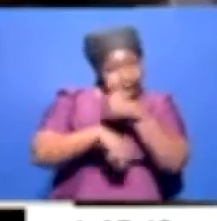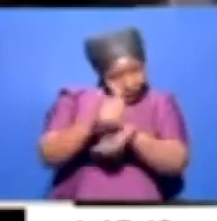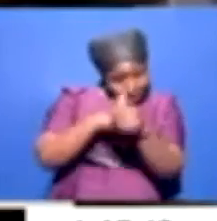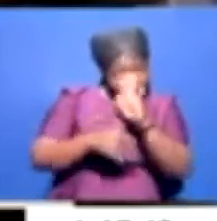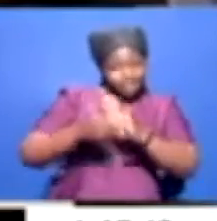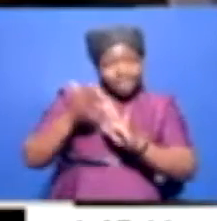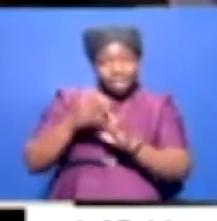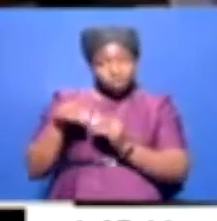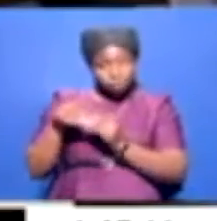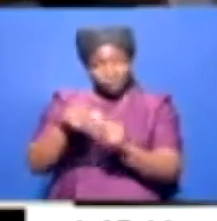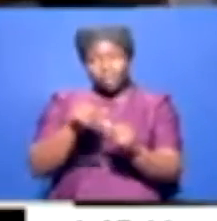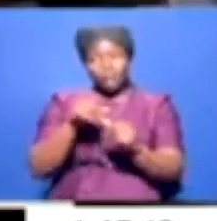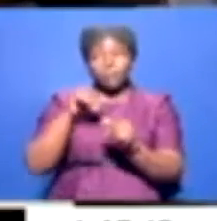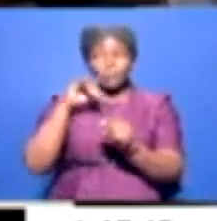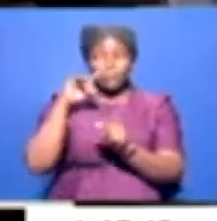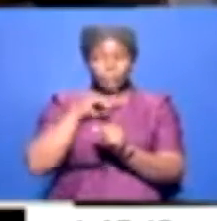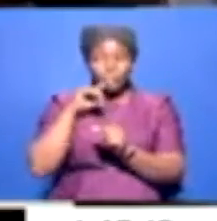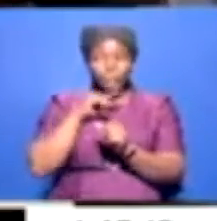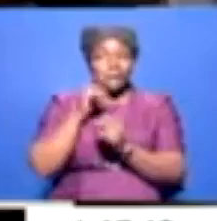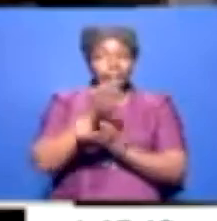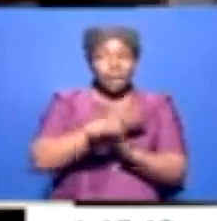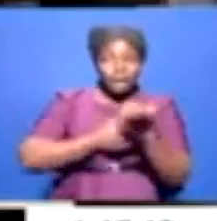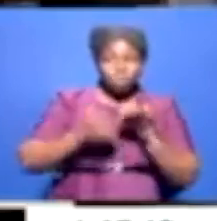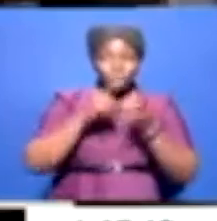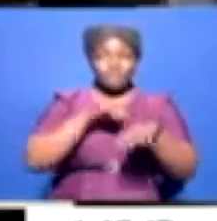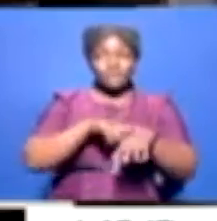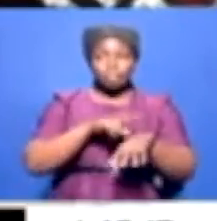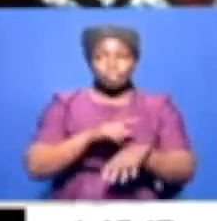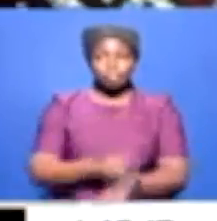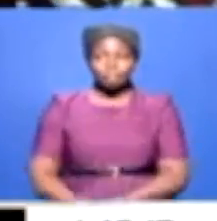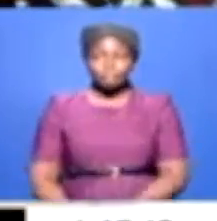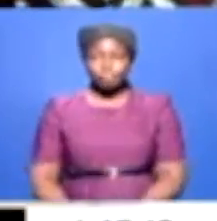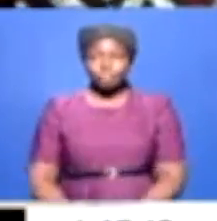dealing with the harsh economic times. Kamchemenza for Lunchtime News.